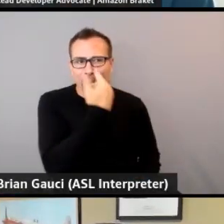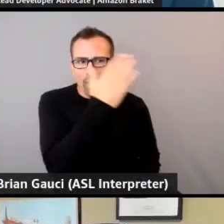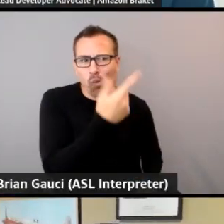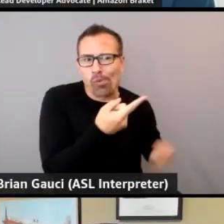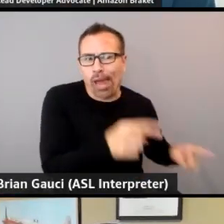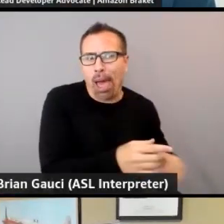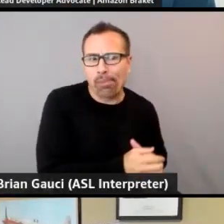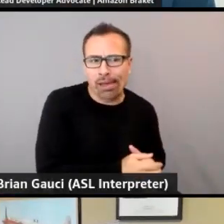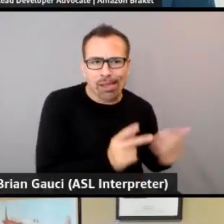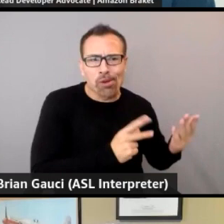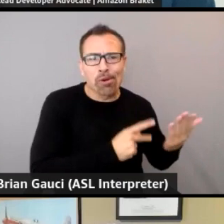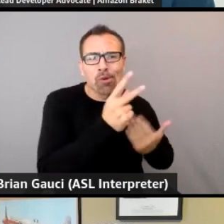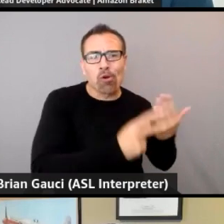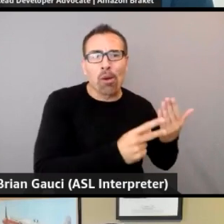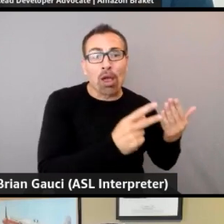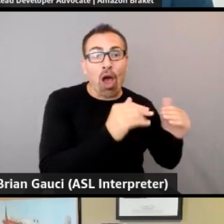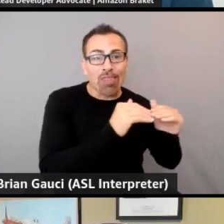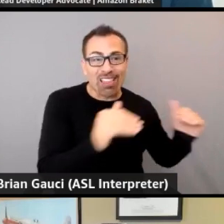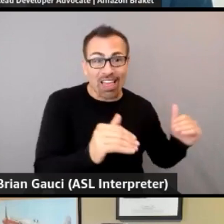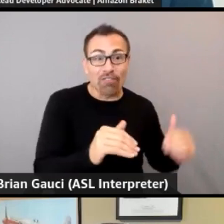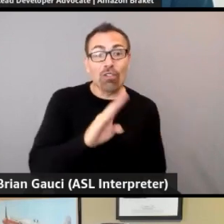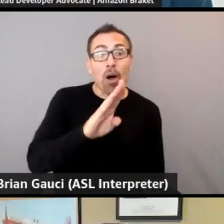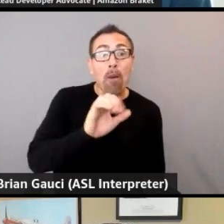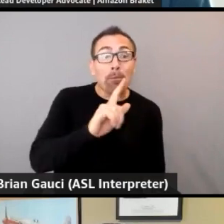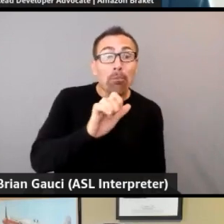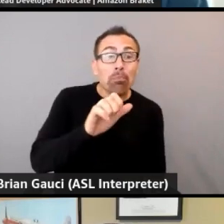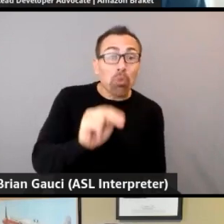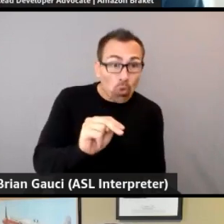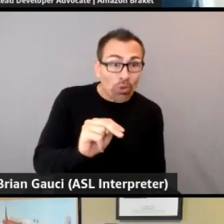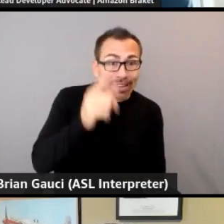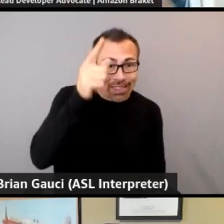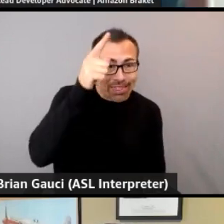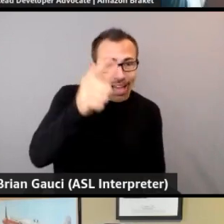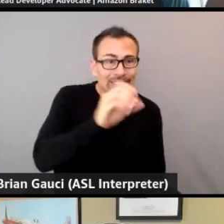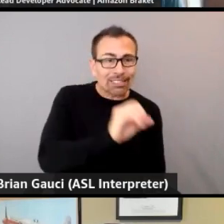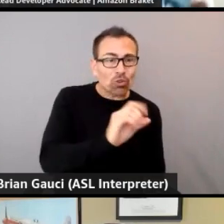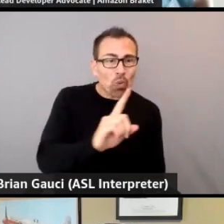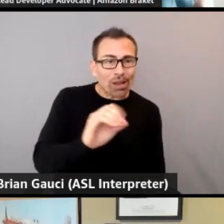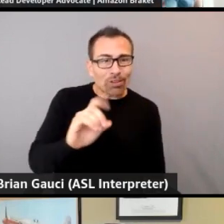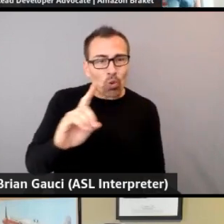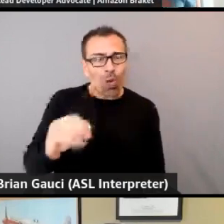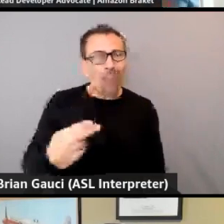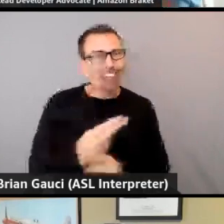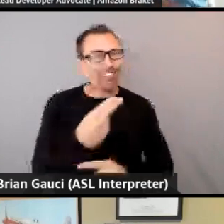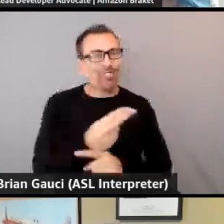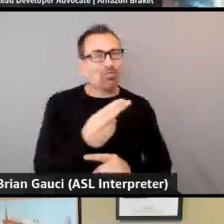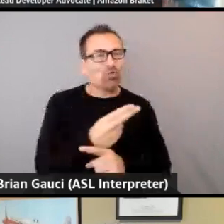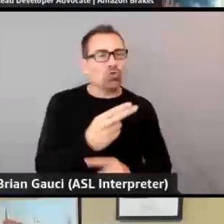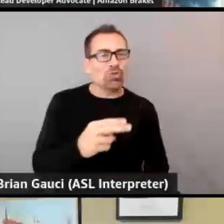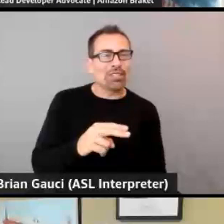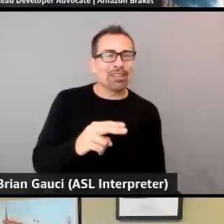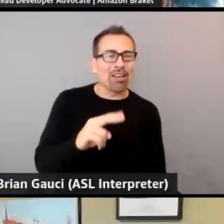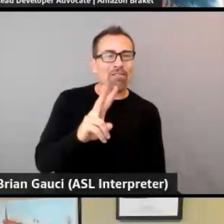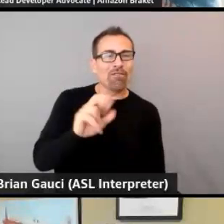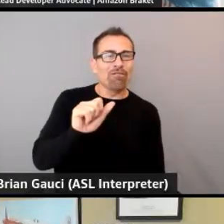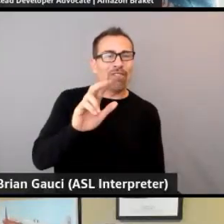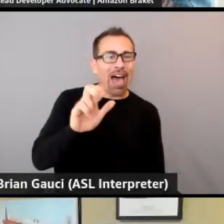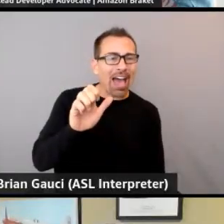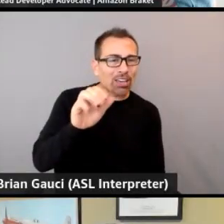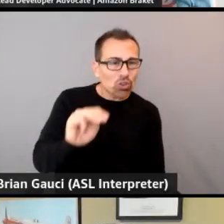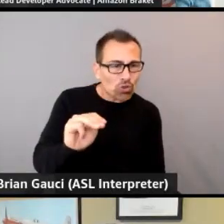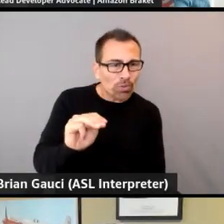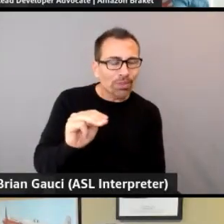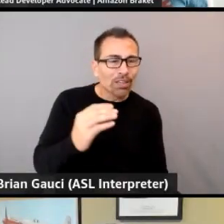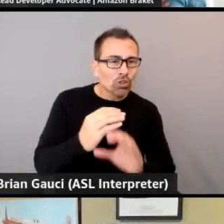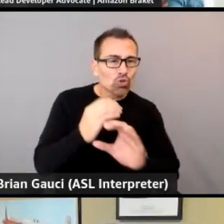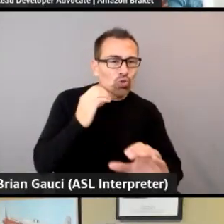on the level of Boolean logic circuits and, like, then, you know, eventually using vacuum tubes and, like, you know, the technology evolves. And it's so